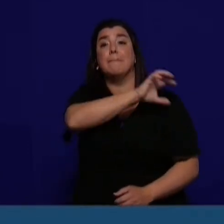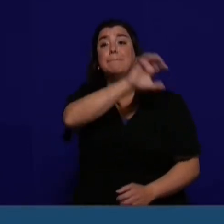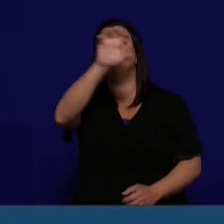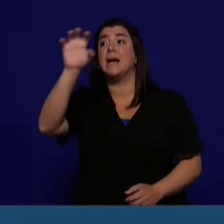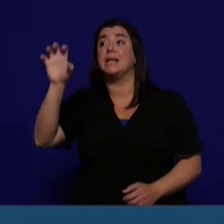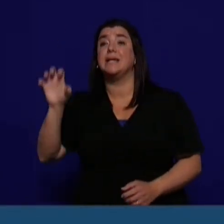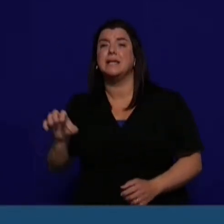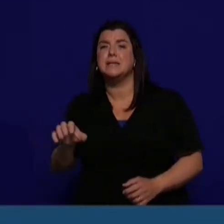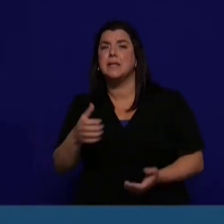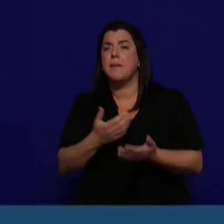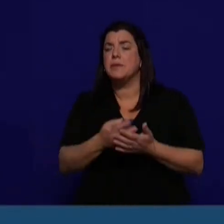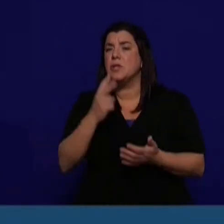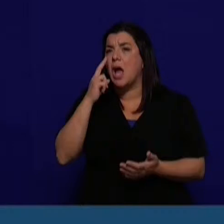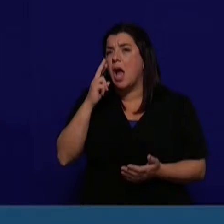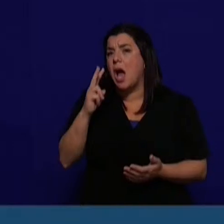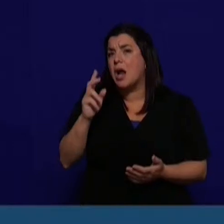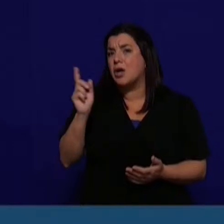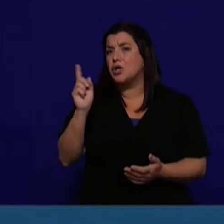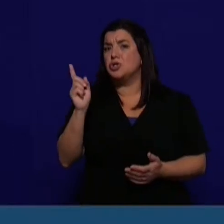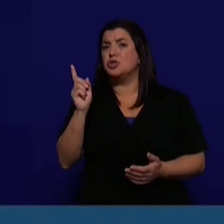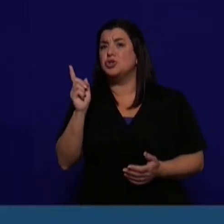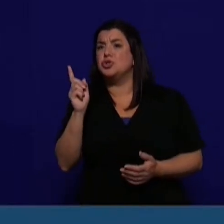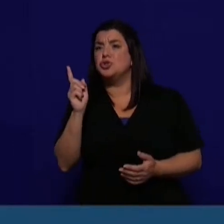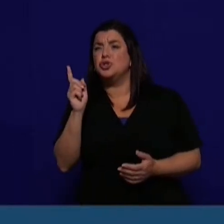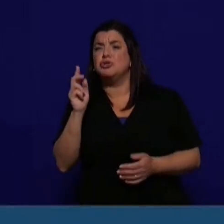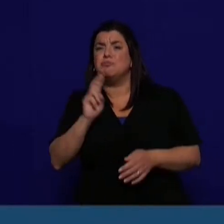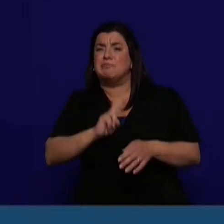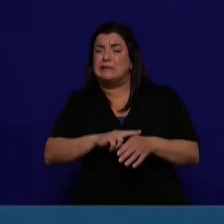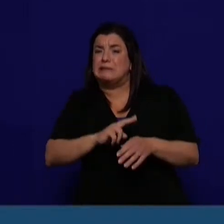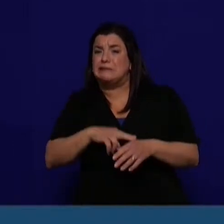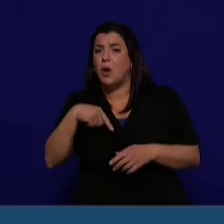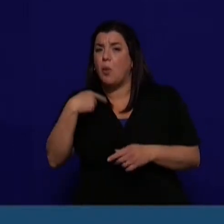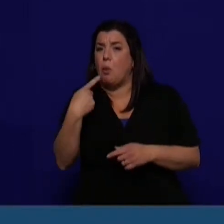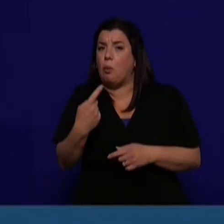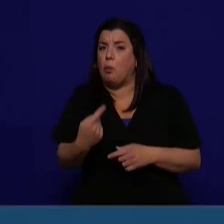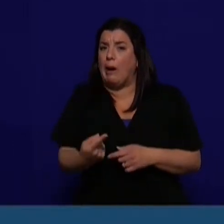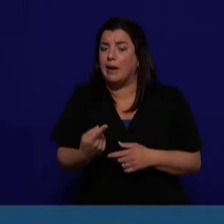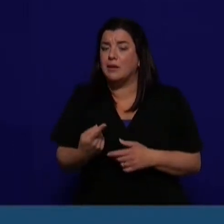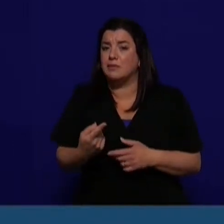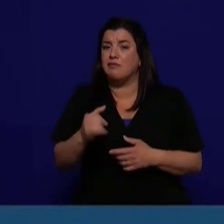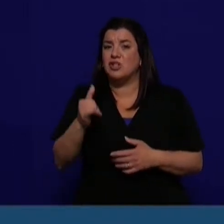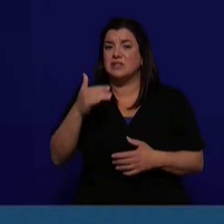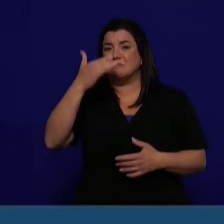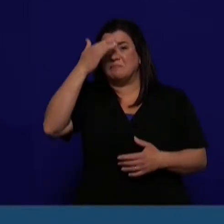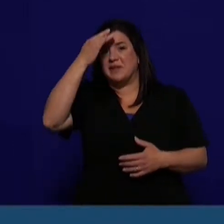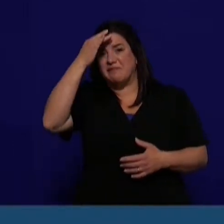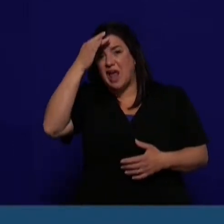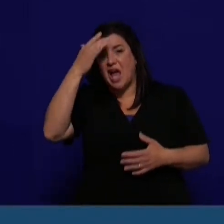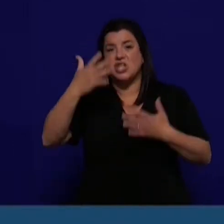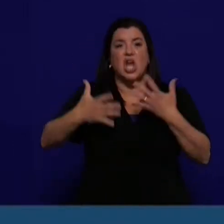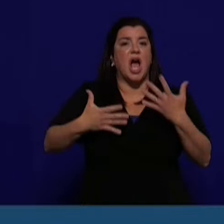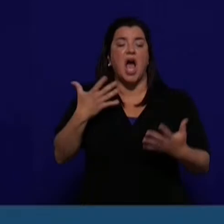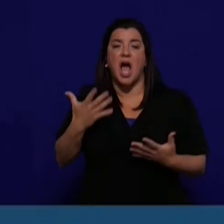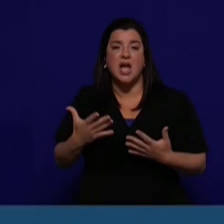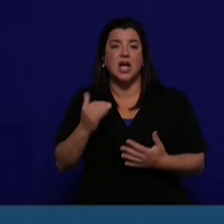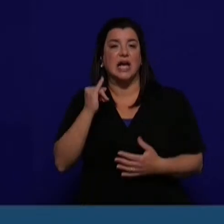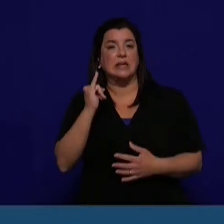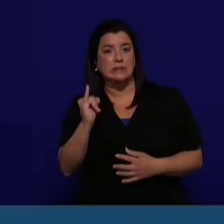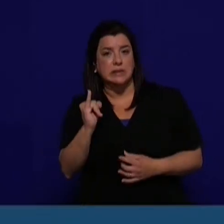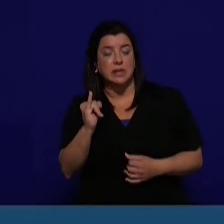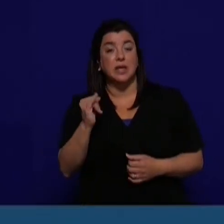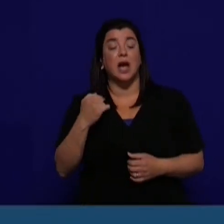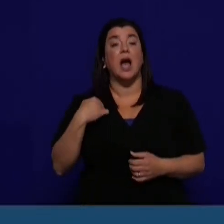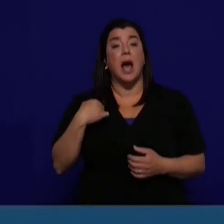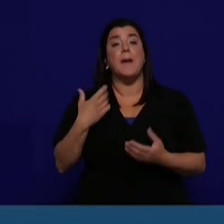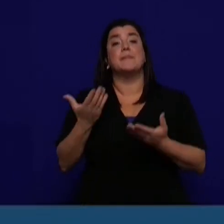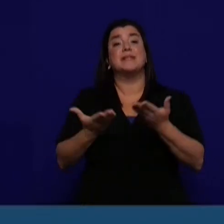tħares lejn dawk il-possibilment li jista' jkun hemm xi side effects minn dawn il-mediċini u anke tilqim u allura hemm sistema